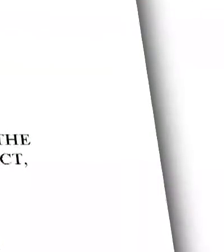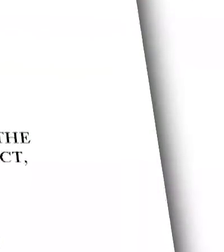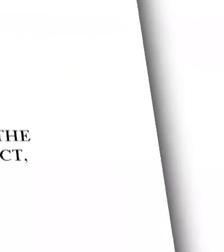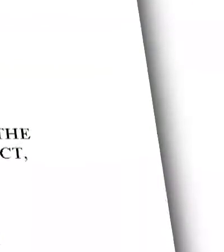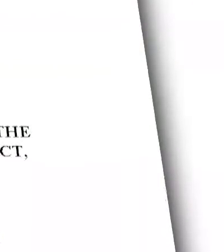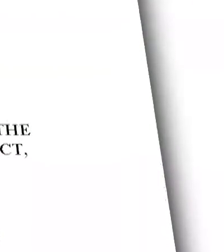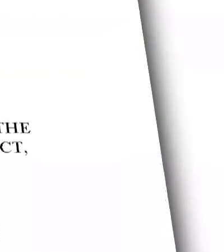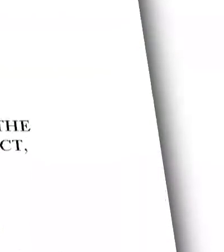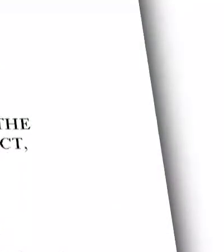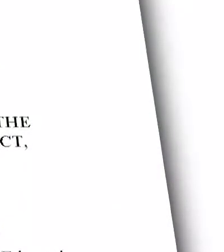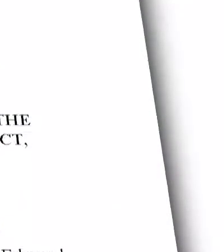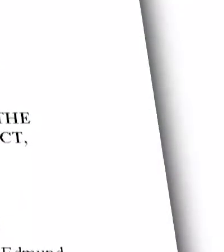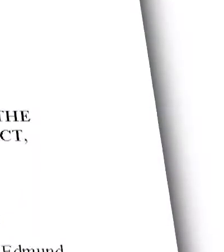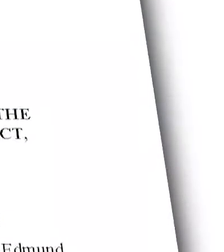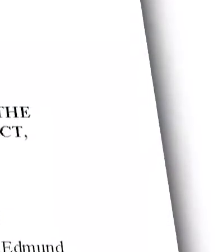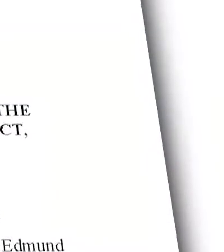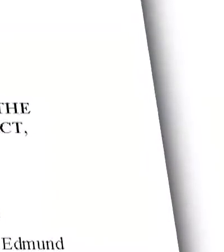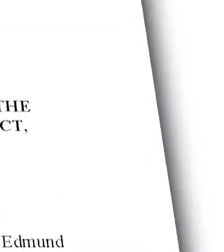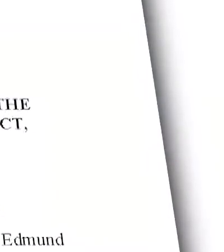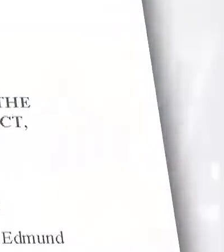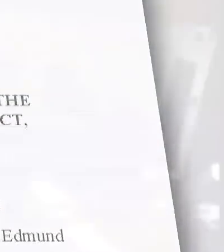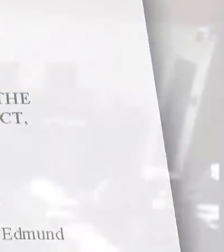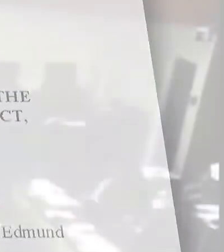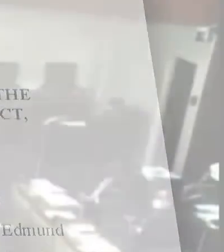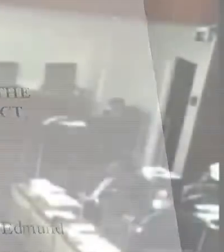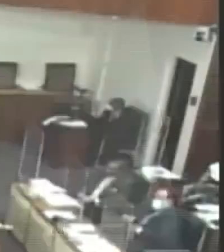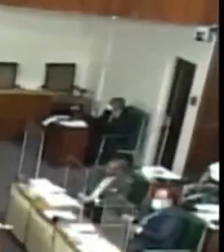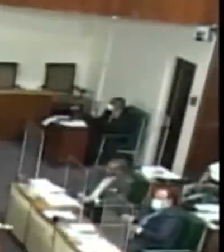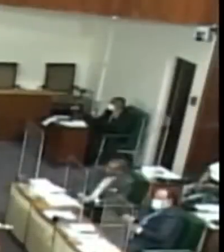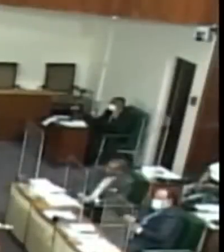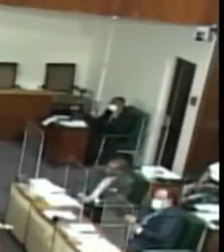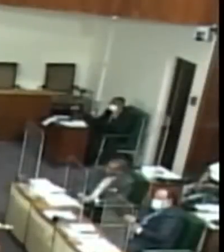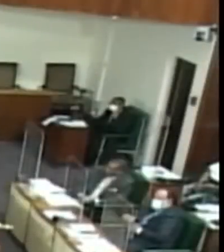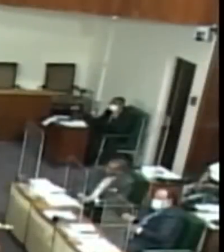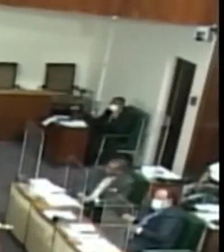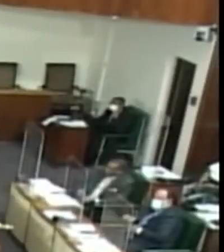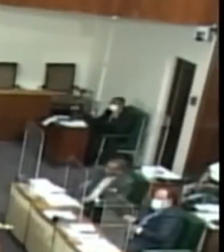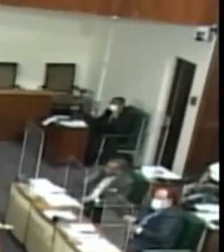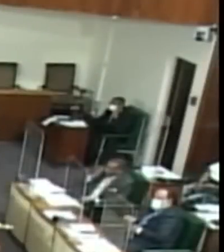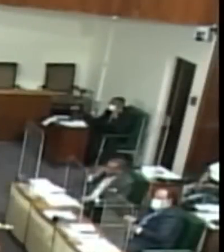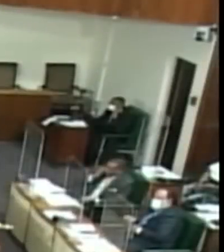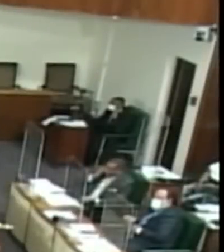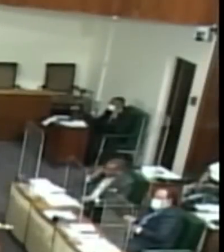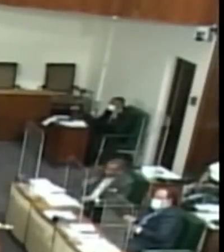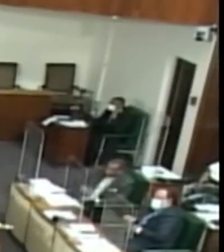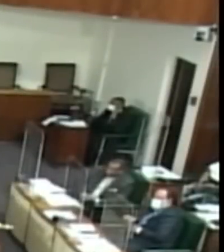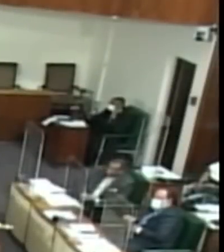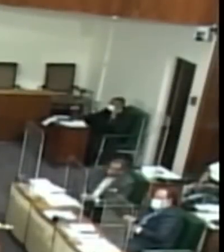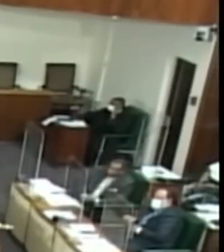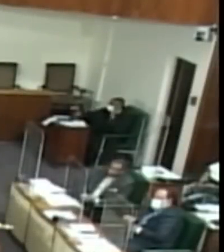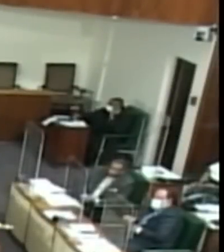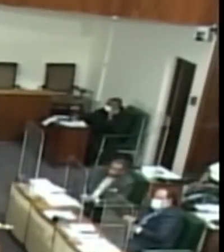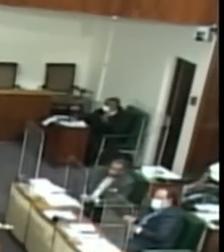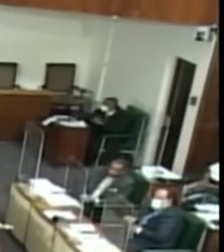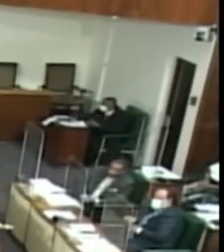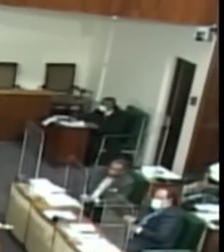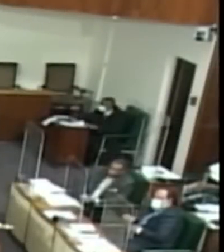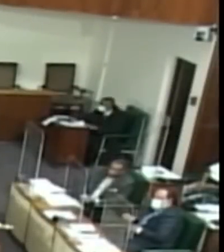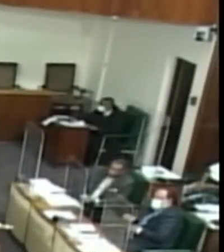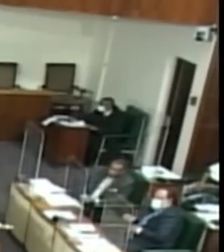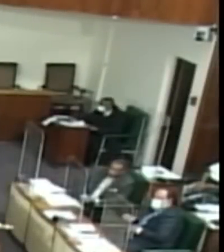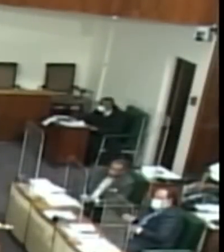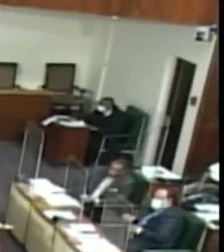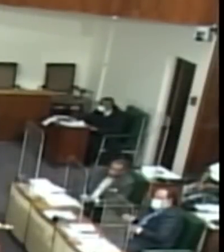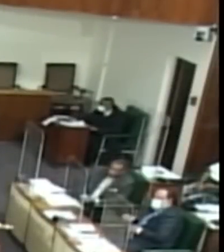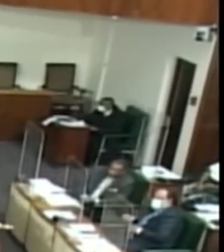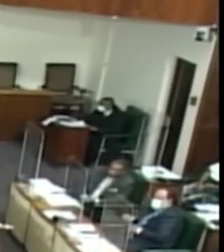Committee. Madam Speaker, I beg to lay on the table of the House a copy of the report of the Joint Select Committee on